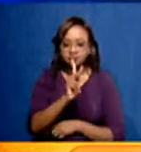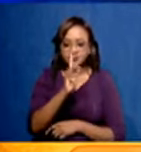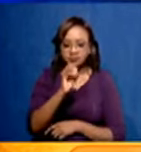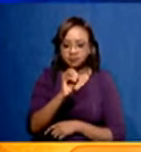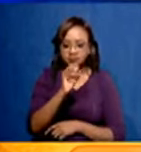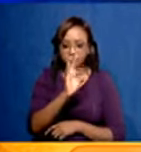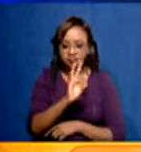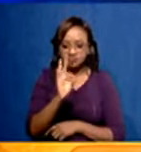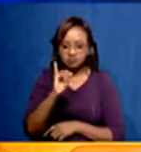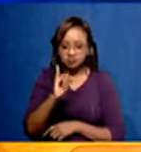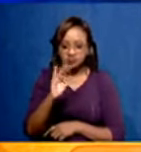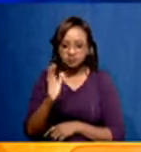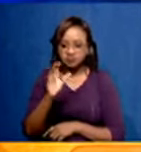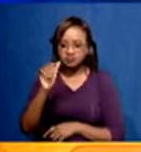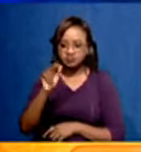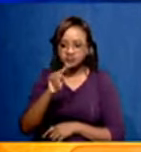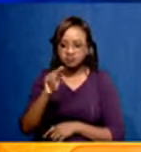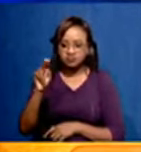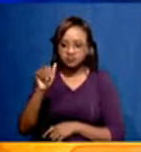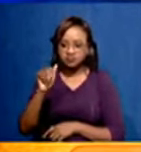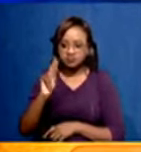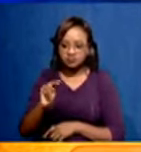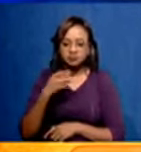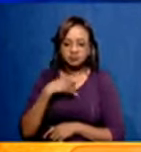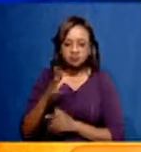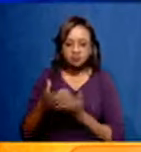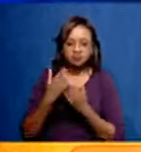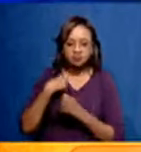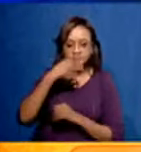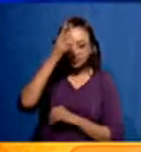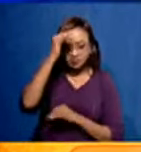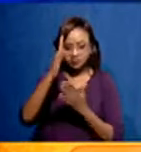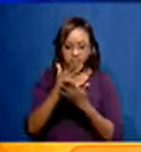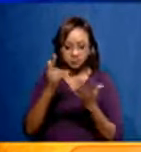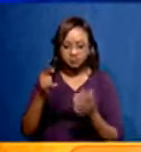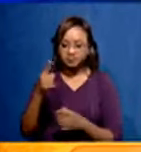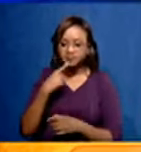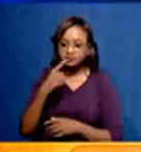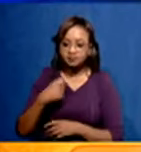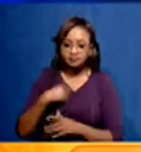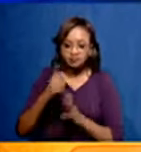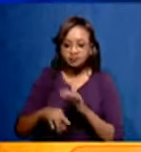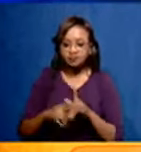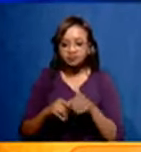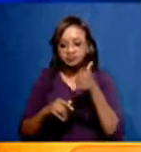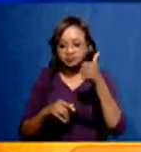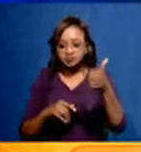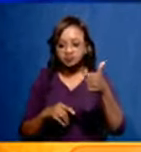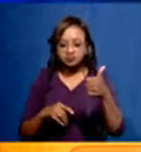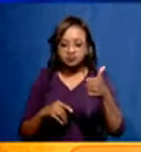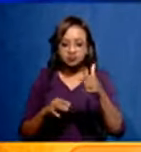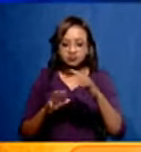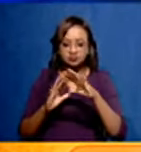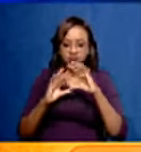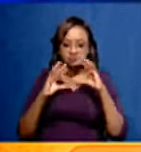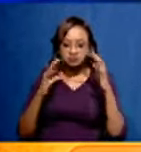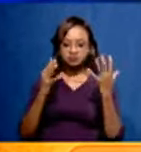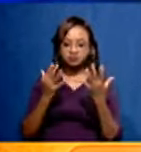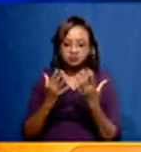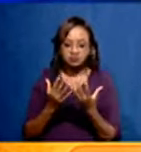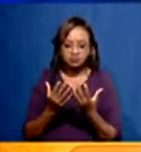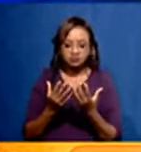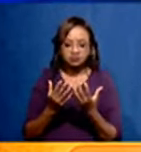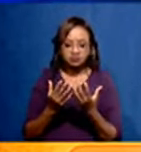Annan learned me something very strong and explicitly. He said, it's great to work with 60,000